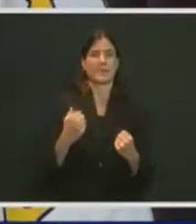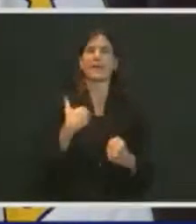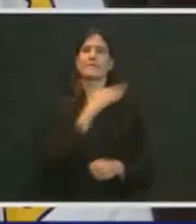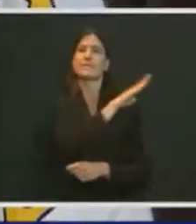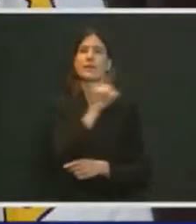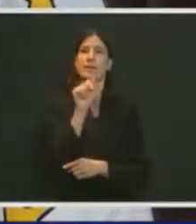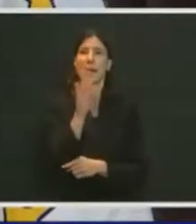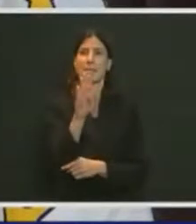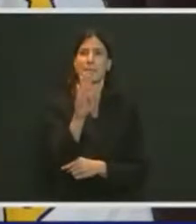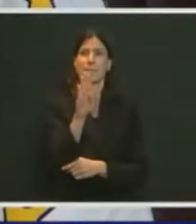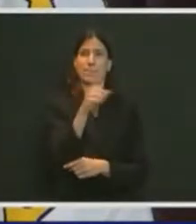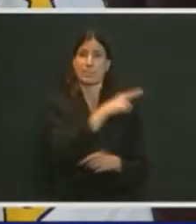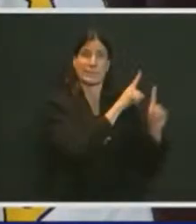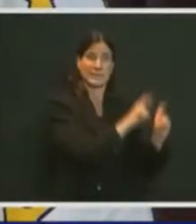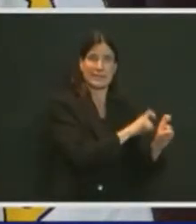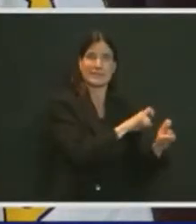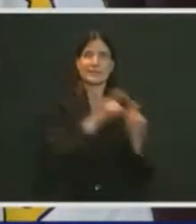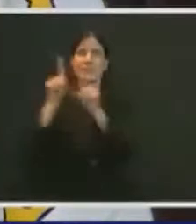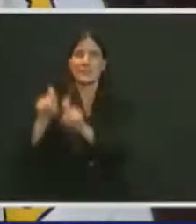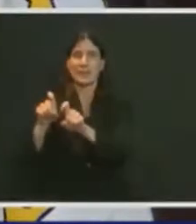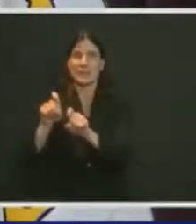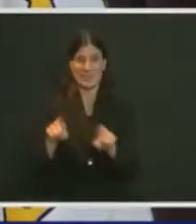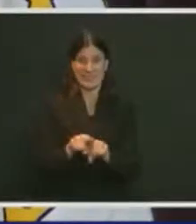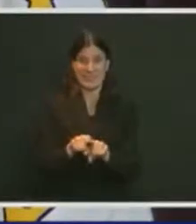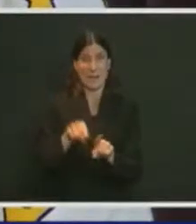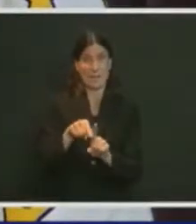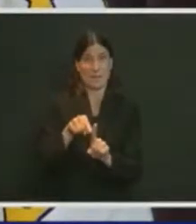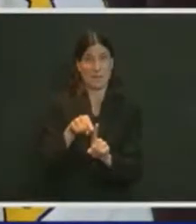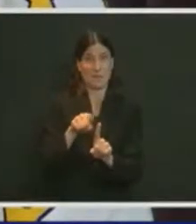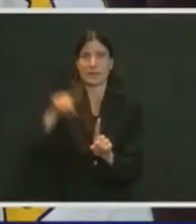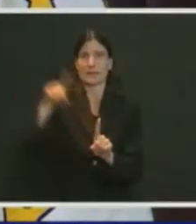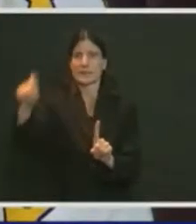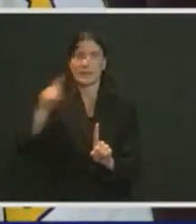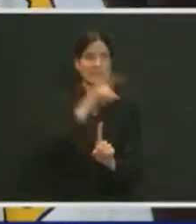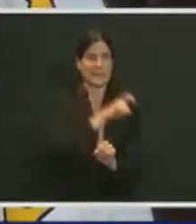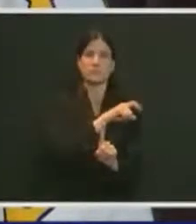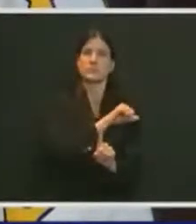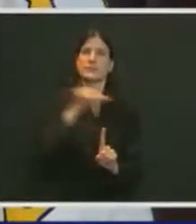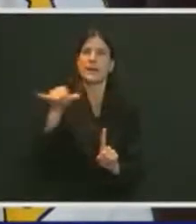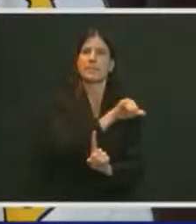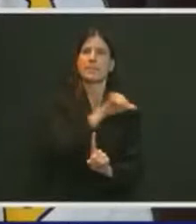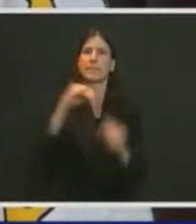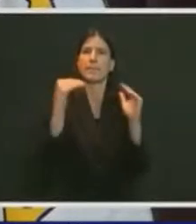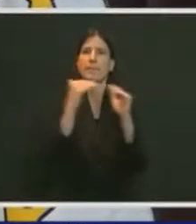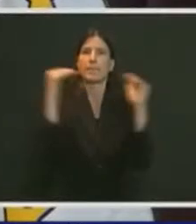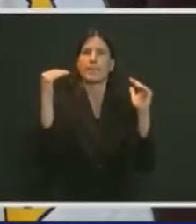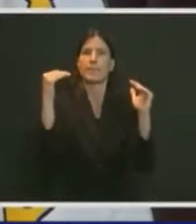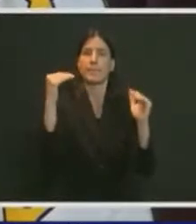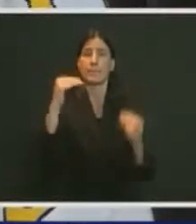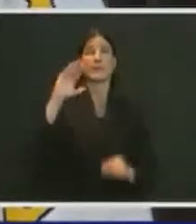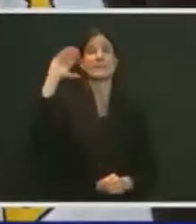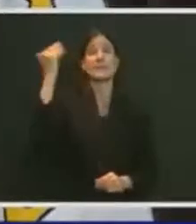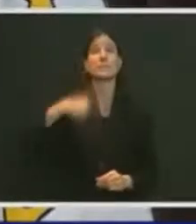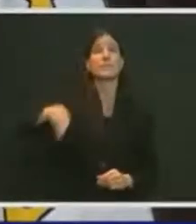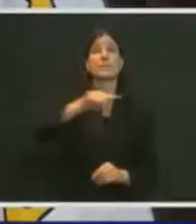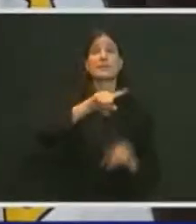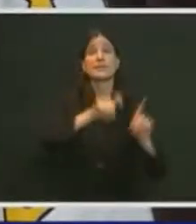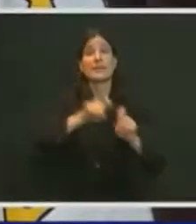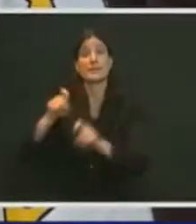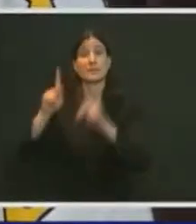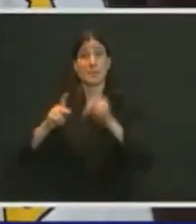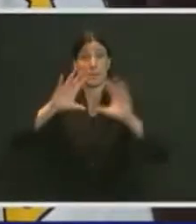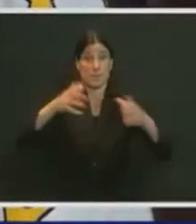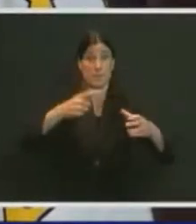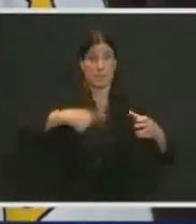11%, which is essentially the same as our positivity rate in Rhode Island for all tests at all